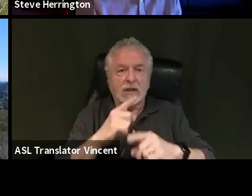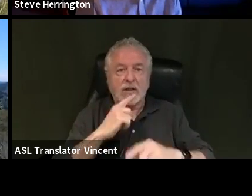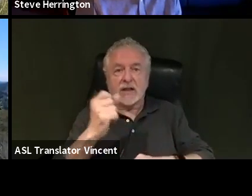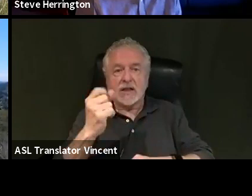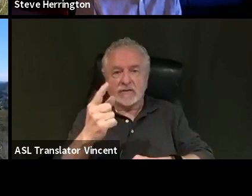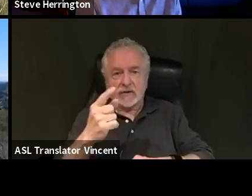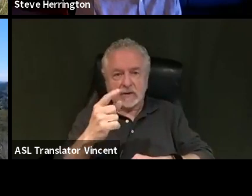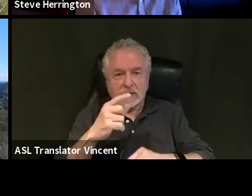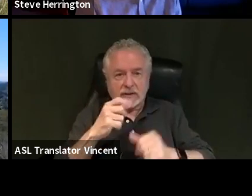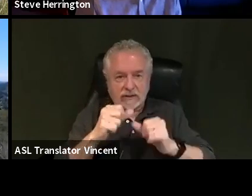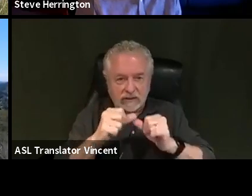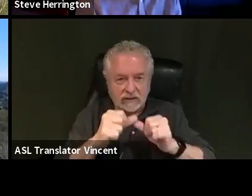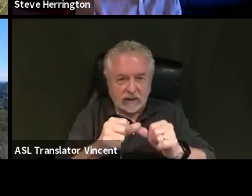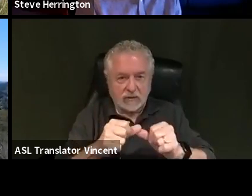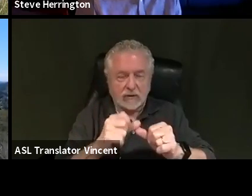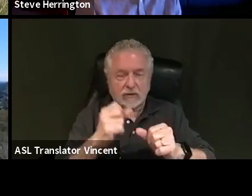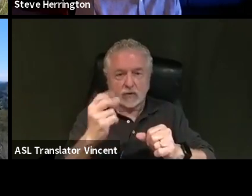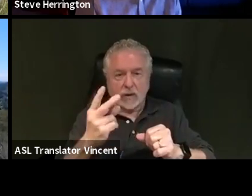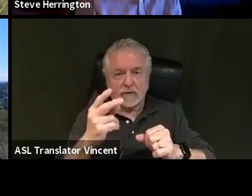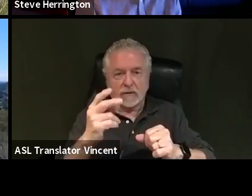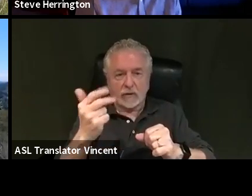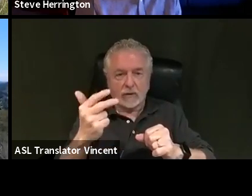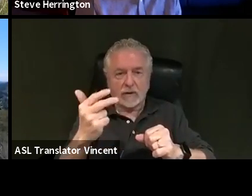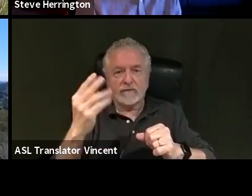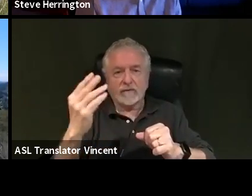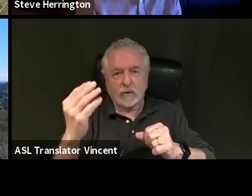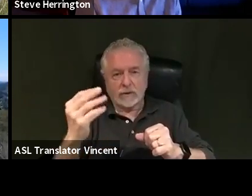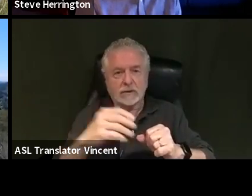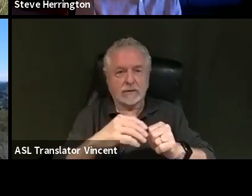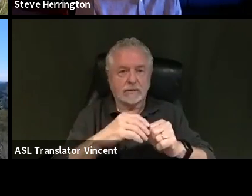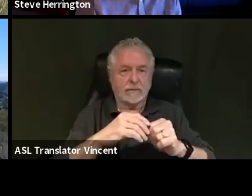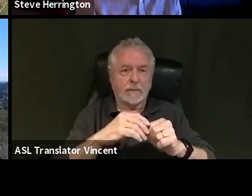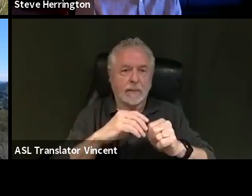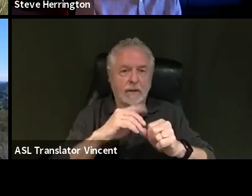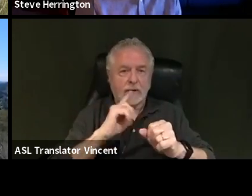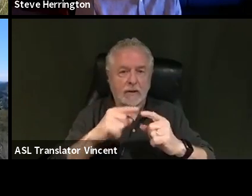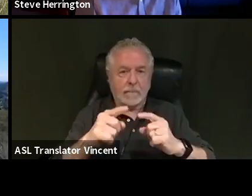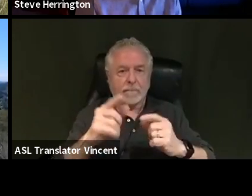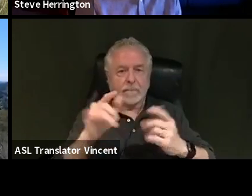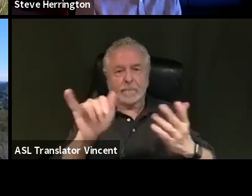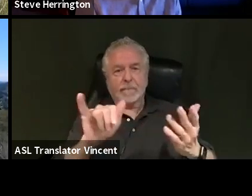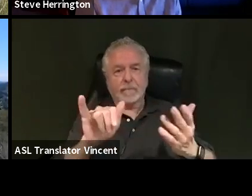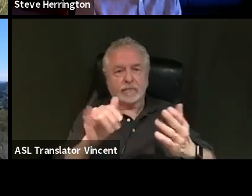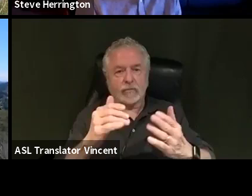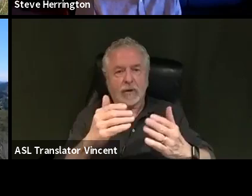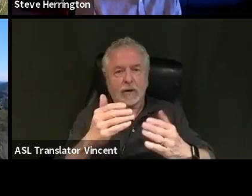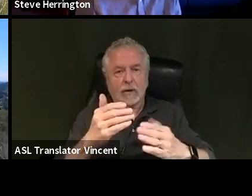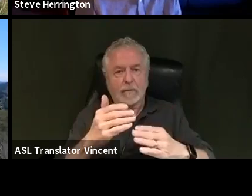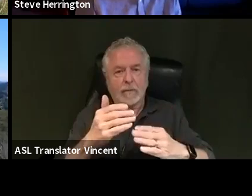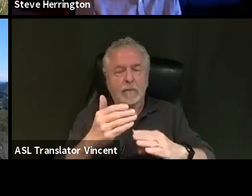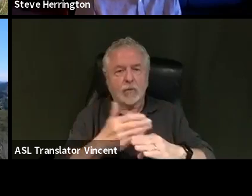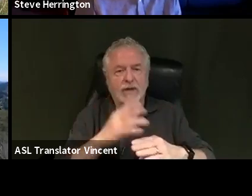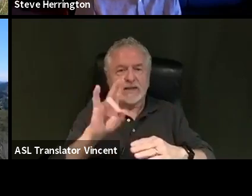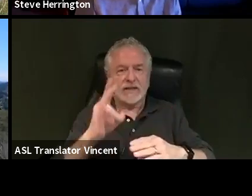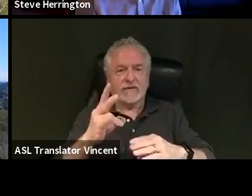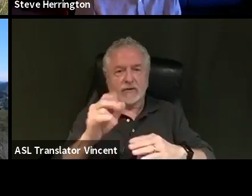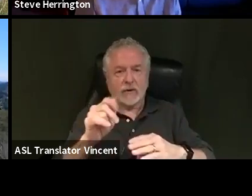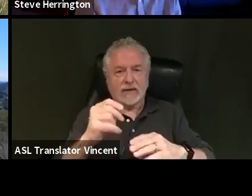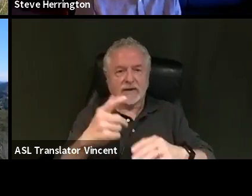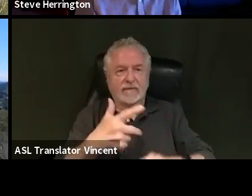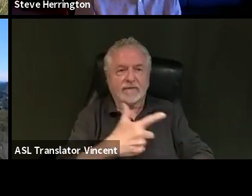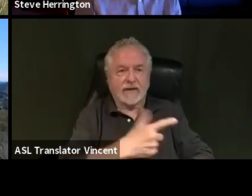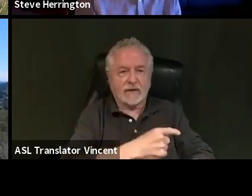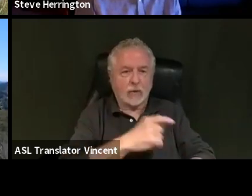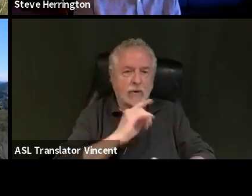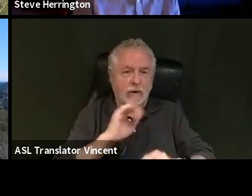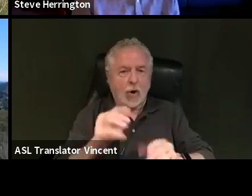11, but we continue in 12 and 13 and 14 to offer them kind of their pre-seventh grade vaccines.